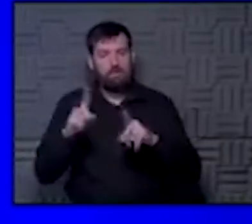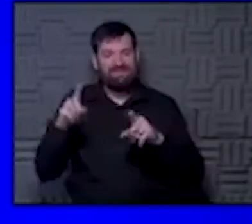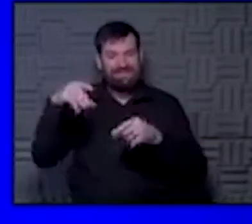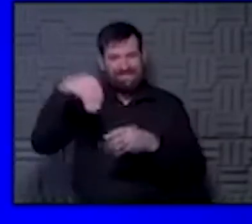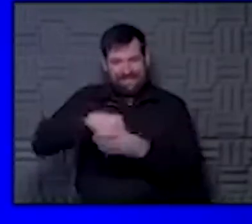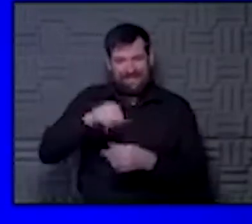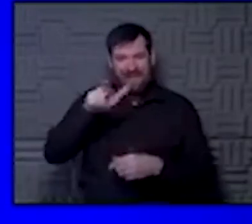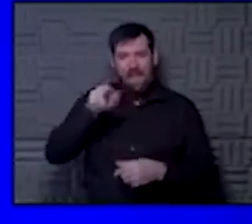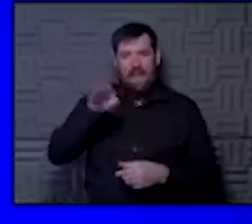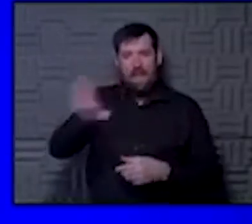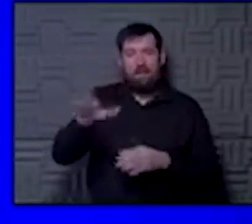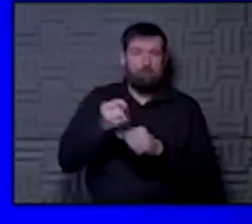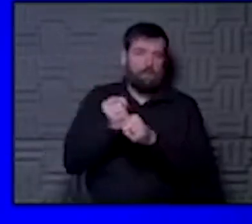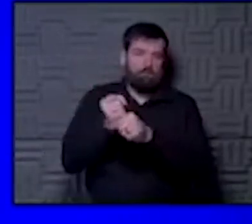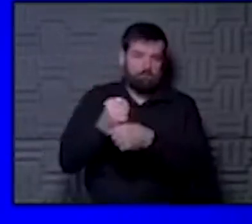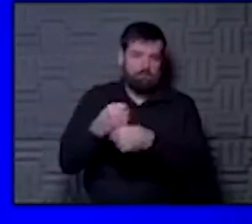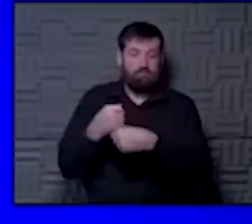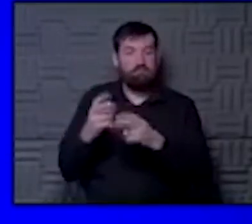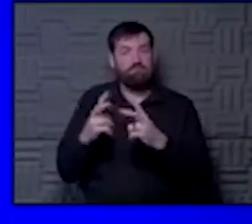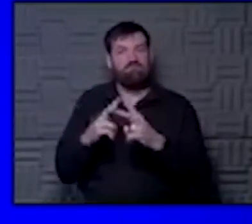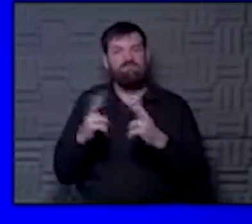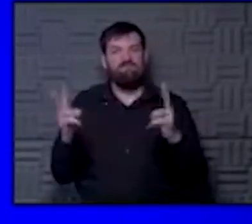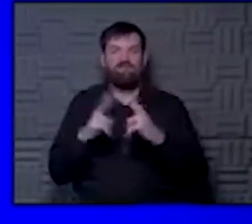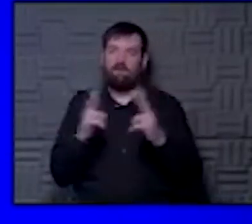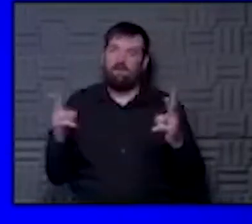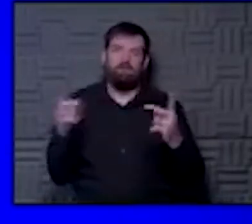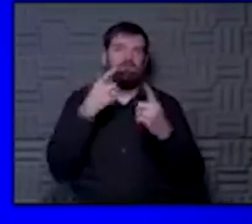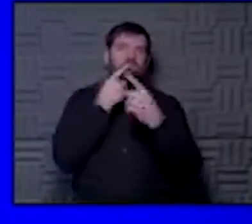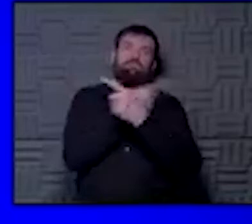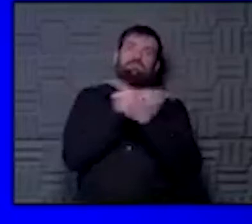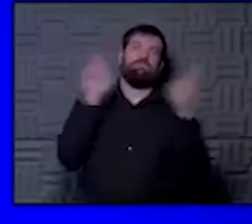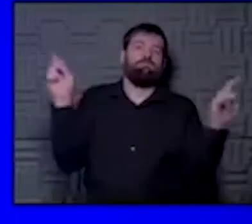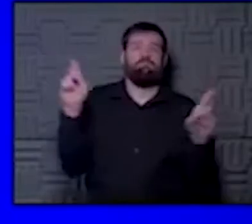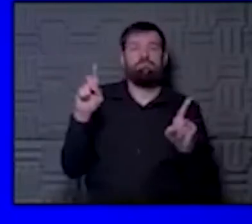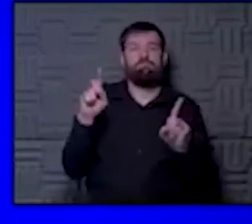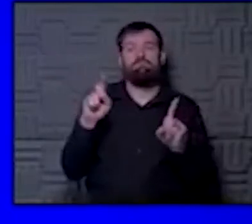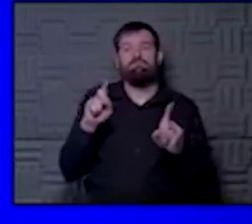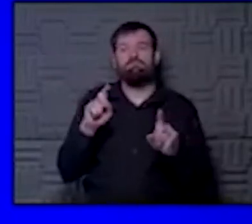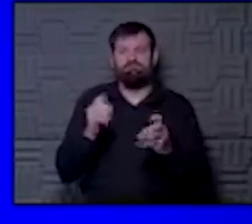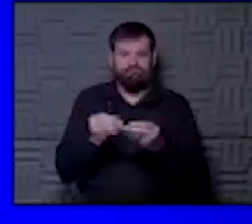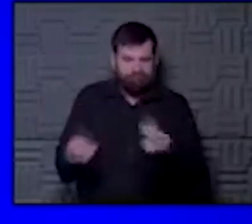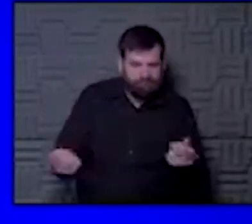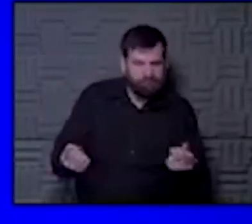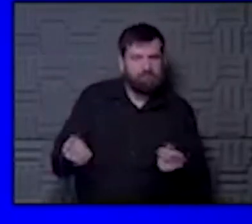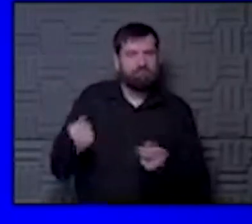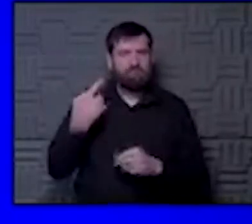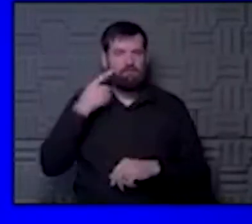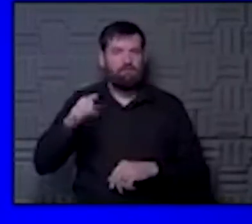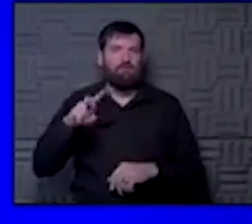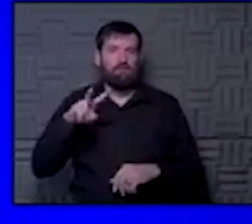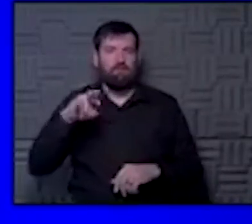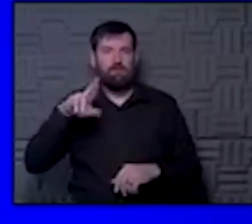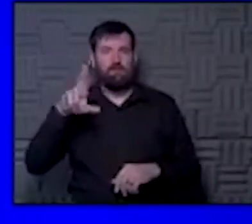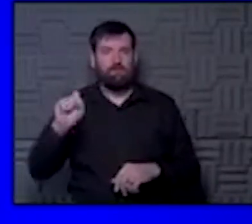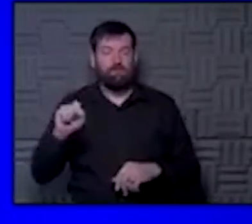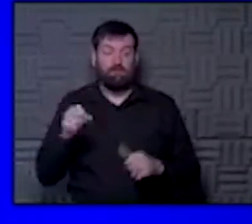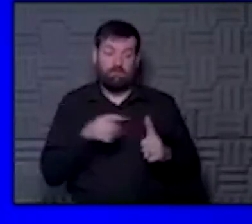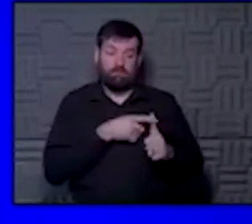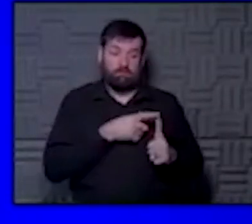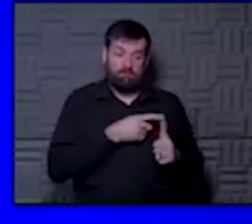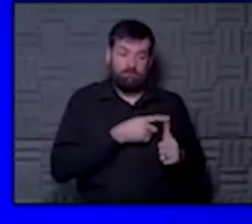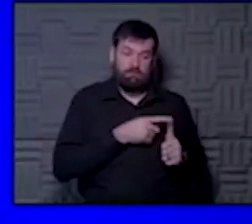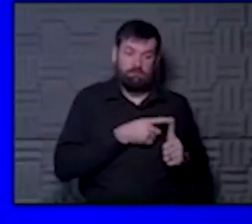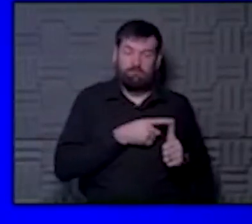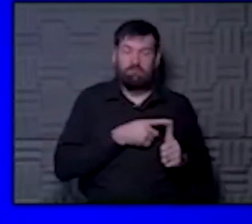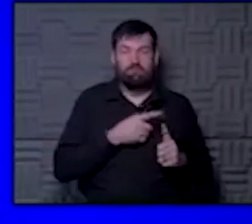These were very highly efficacious neutralizing antibodies to the virus, and I think they were originally,